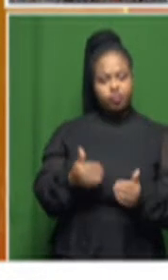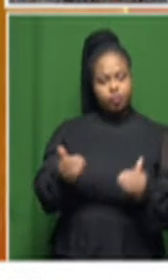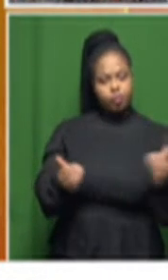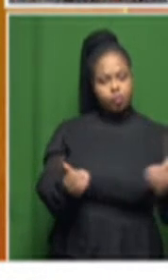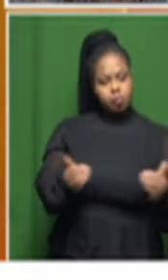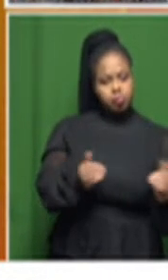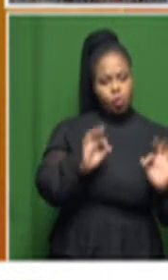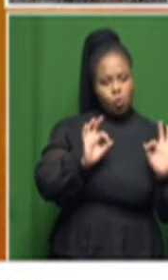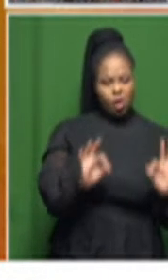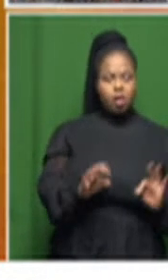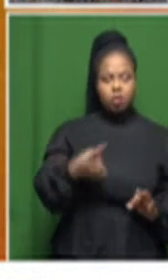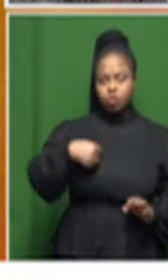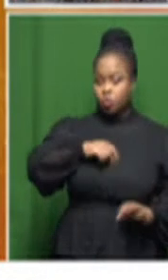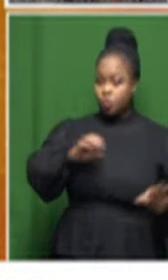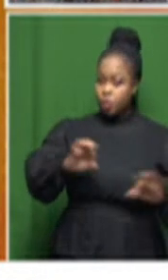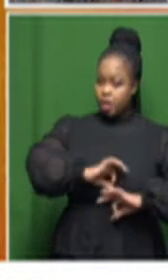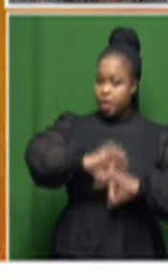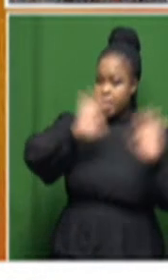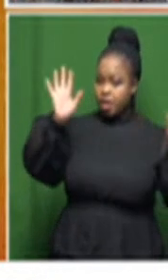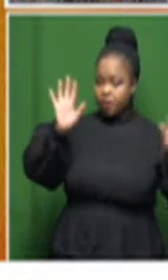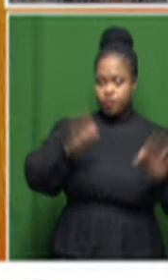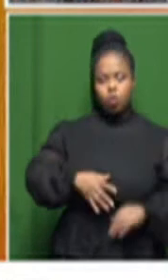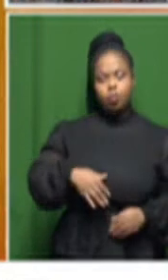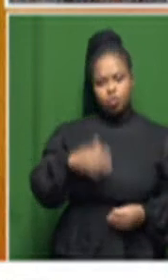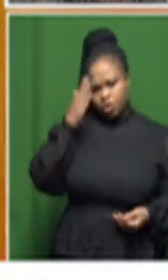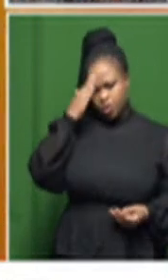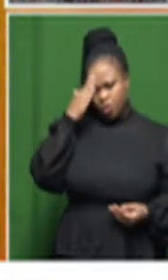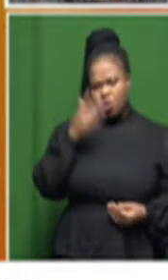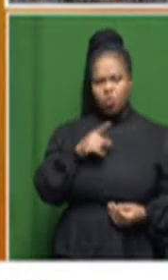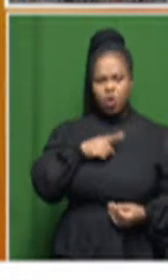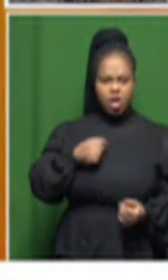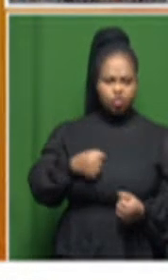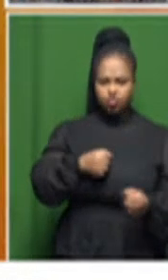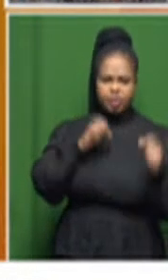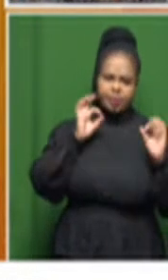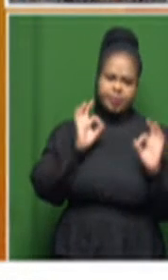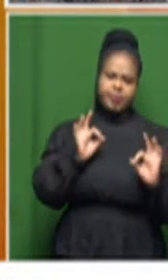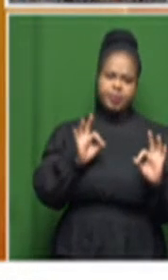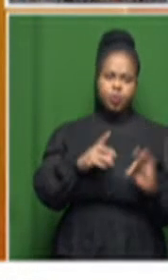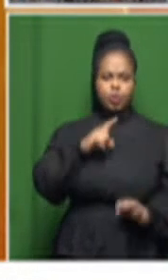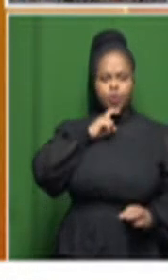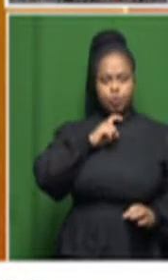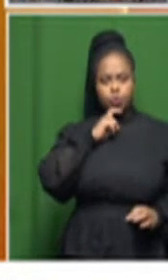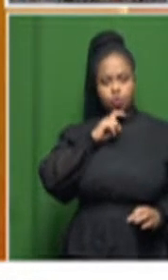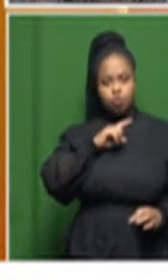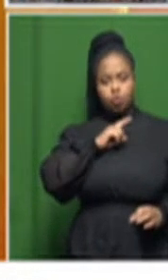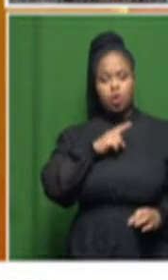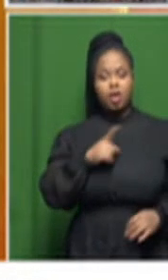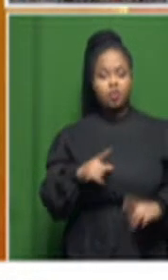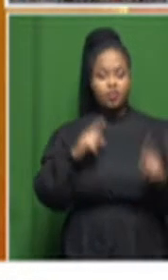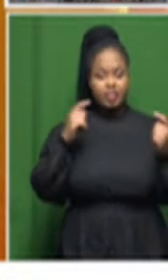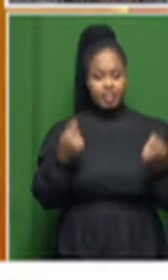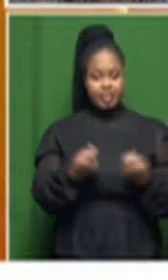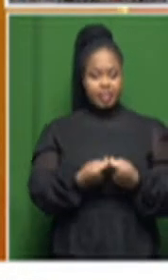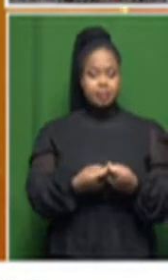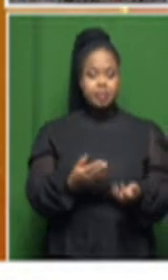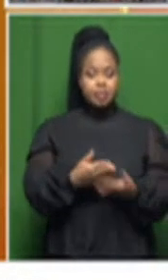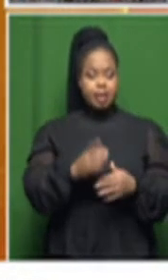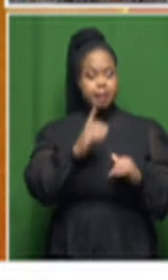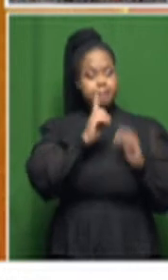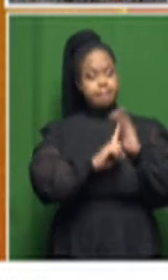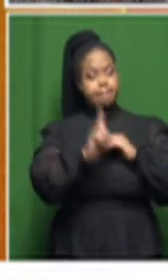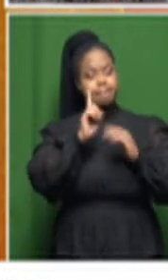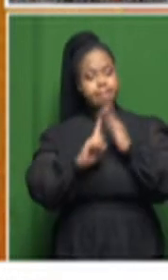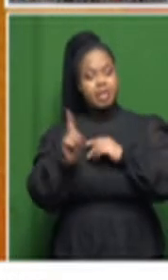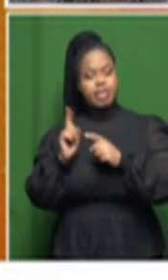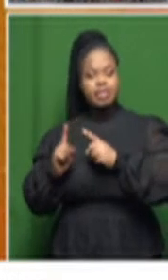management. We are very clear in terms of our enrollment. It's very strategic. We have lead teams that go into various